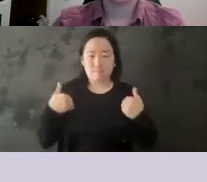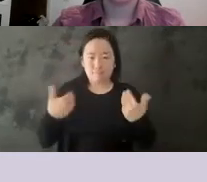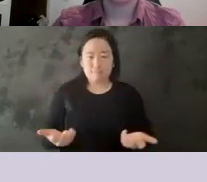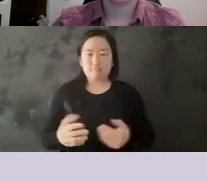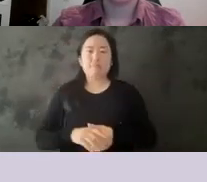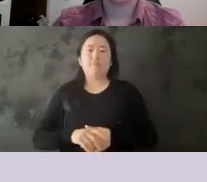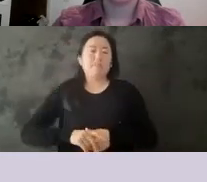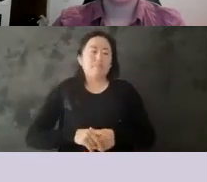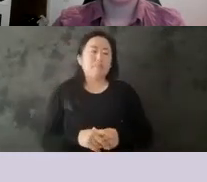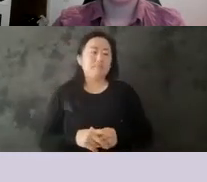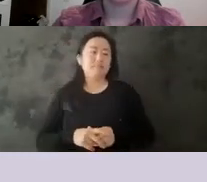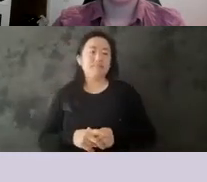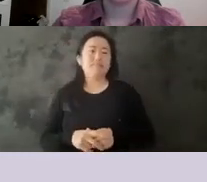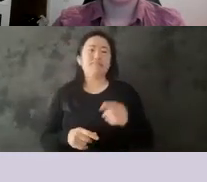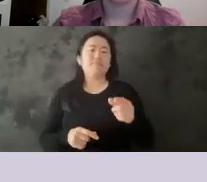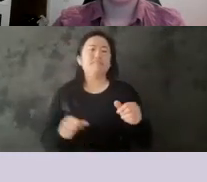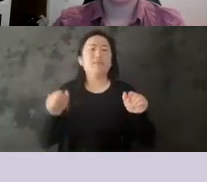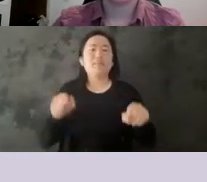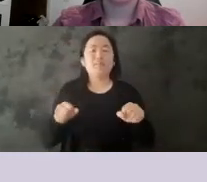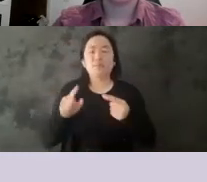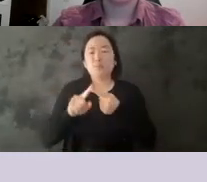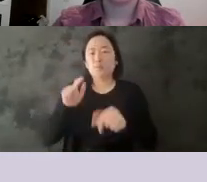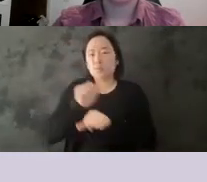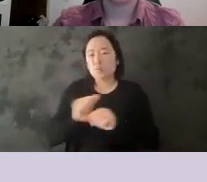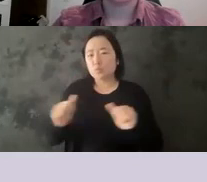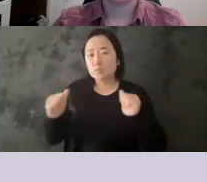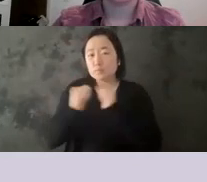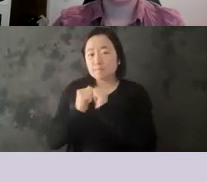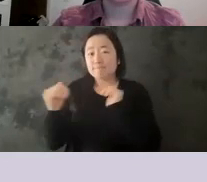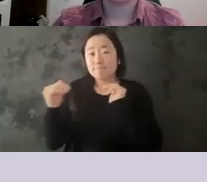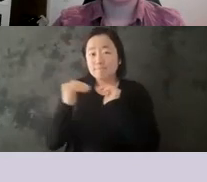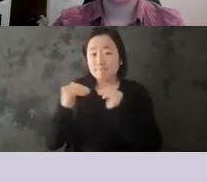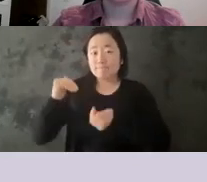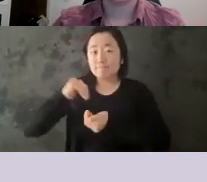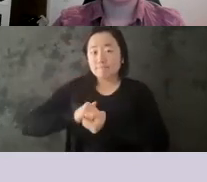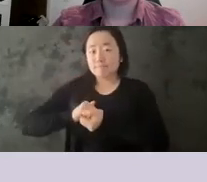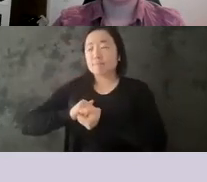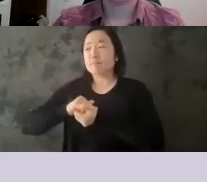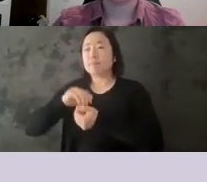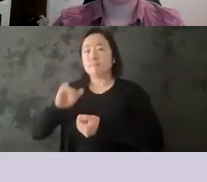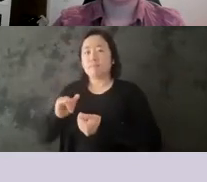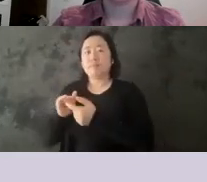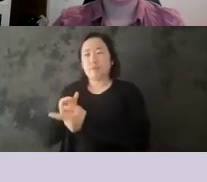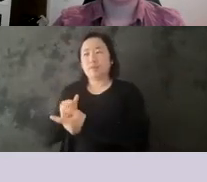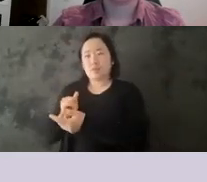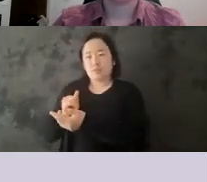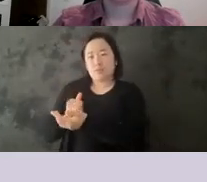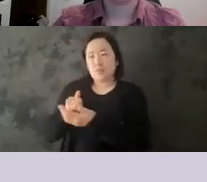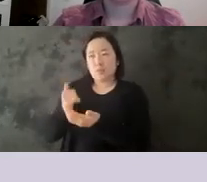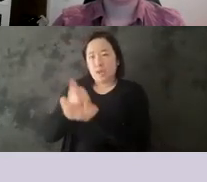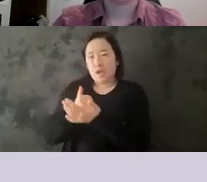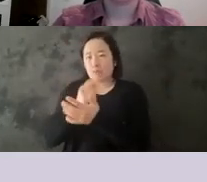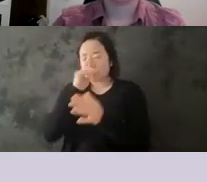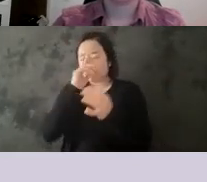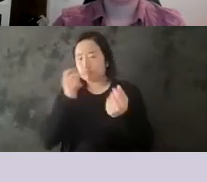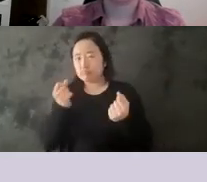and being able to actively work with survivors to solidify their roles, their expectations, and